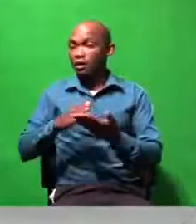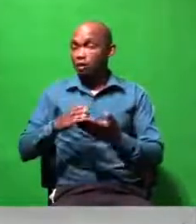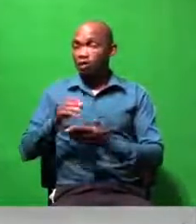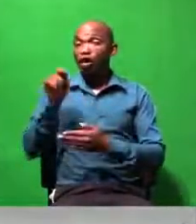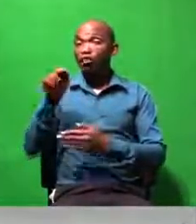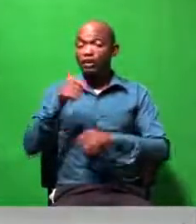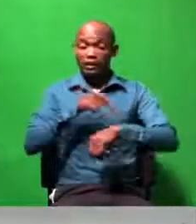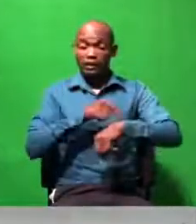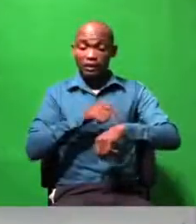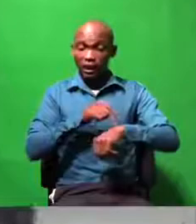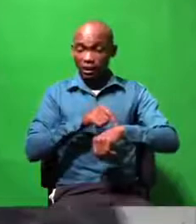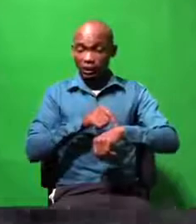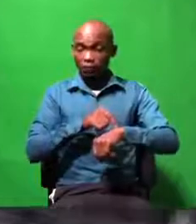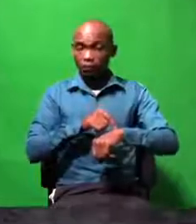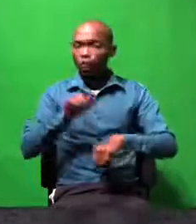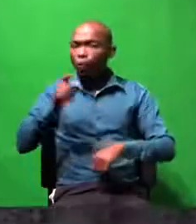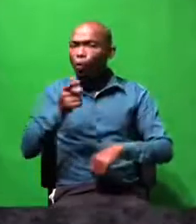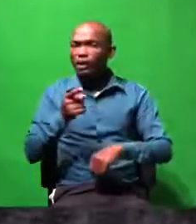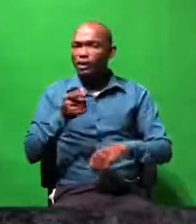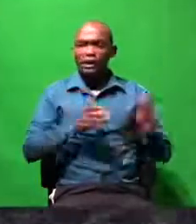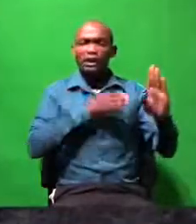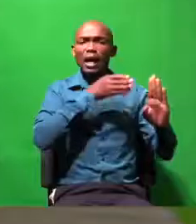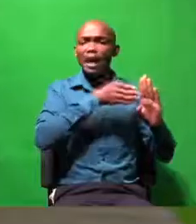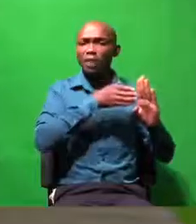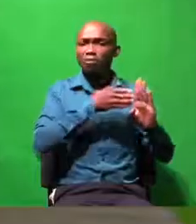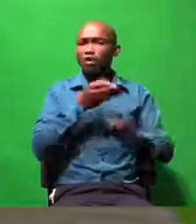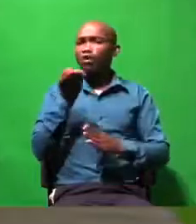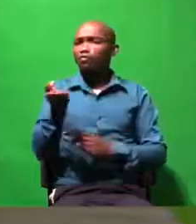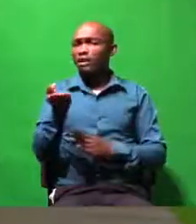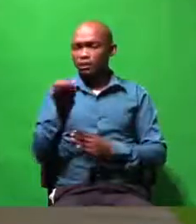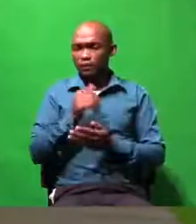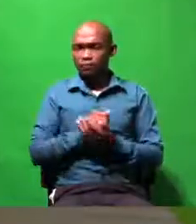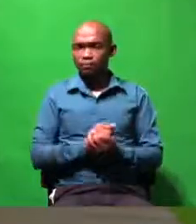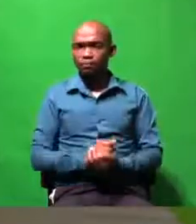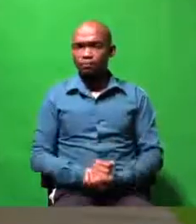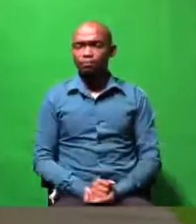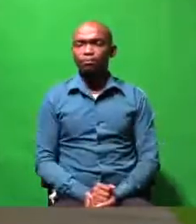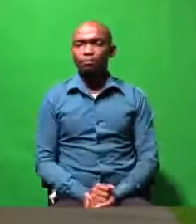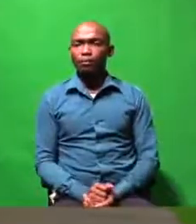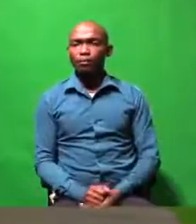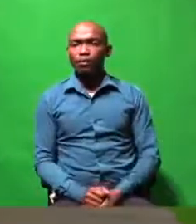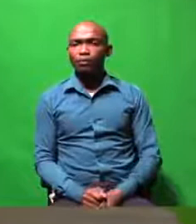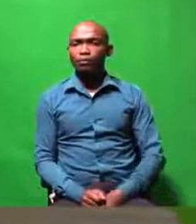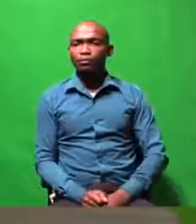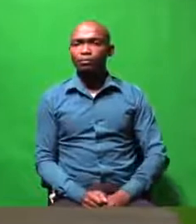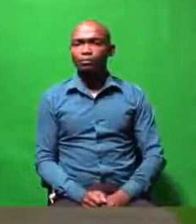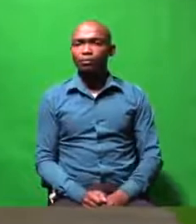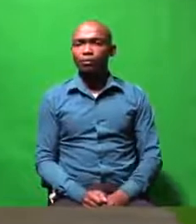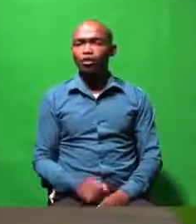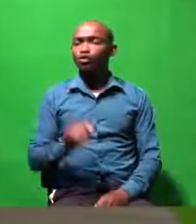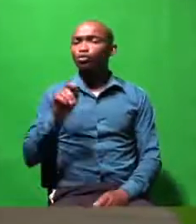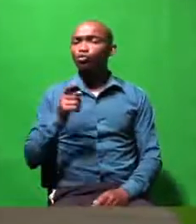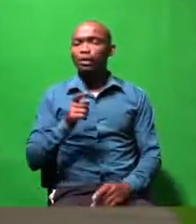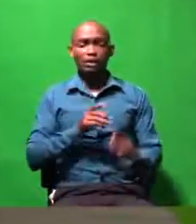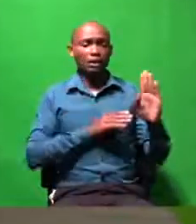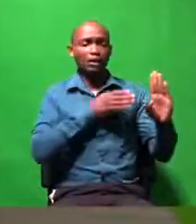time, what is the purpose? You can say, what is the purpose? What is the purpose?